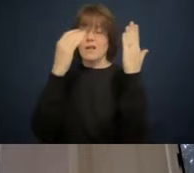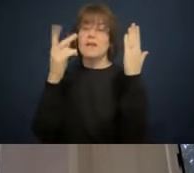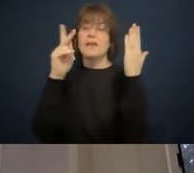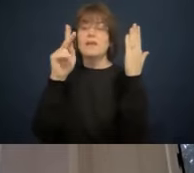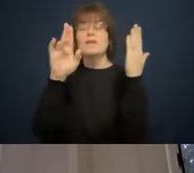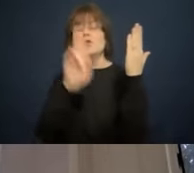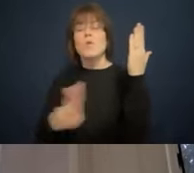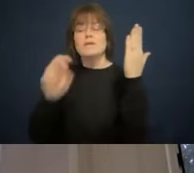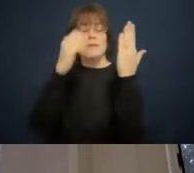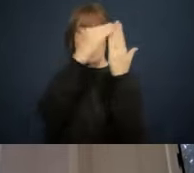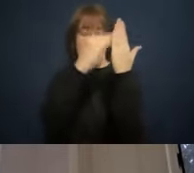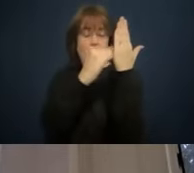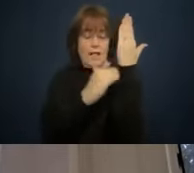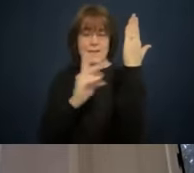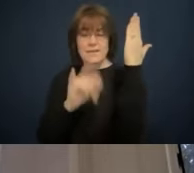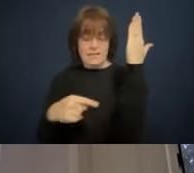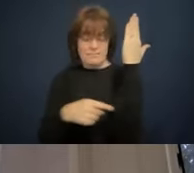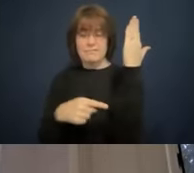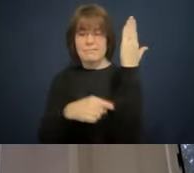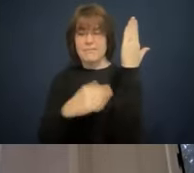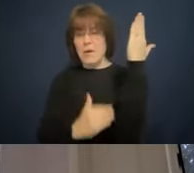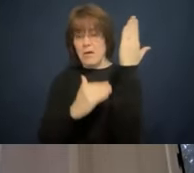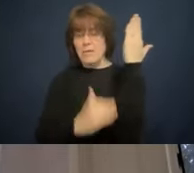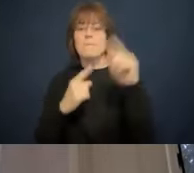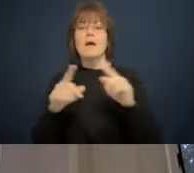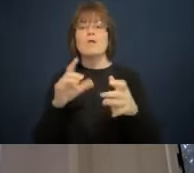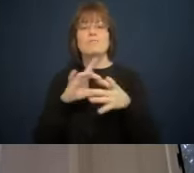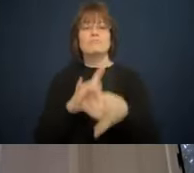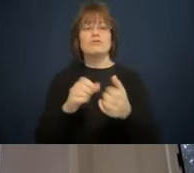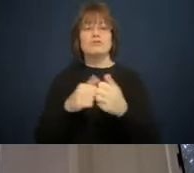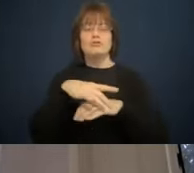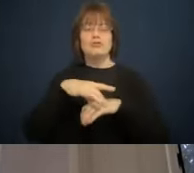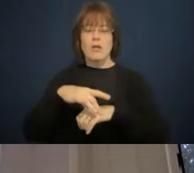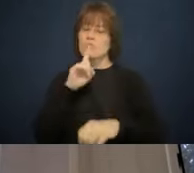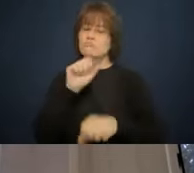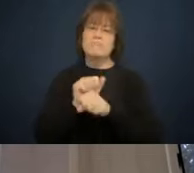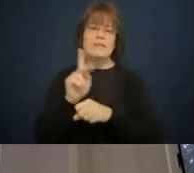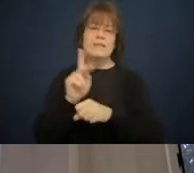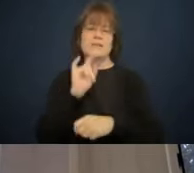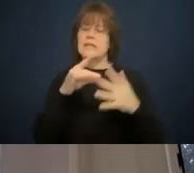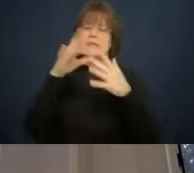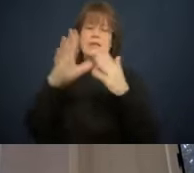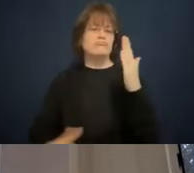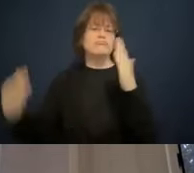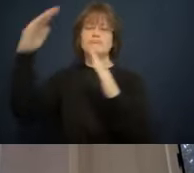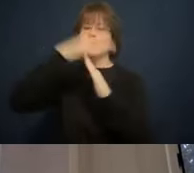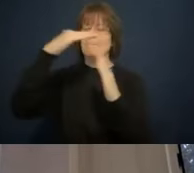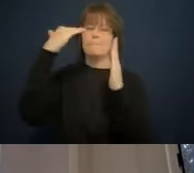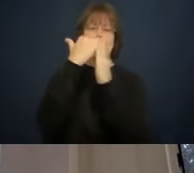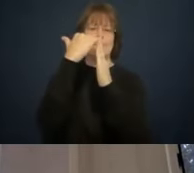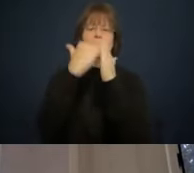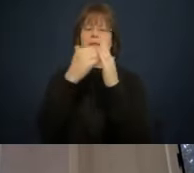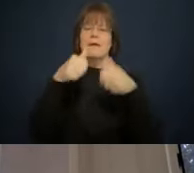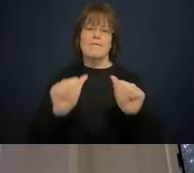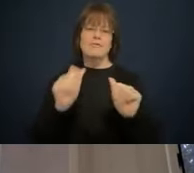Kentucky has for decades and continues to be really the undisputed leader, first in the effort to map the